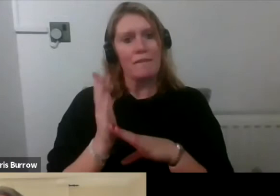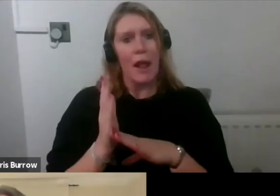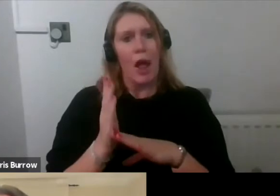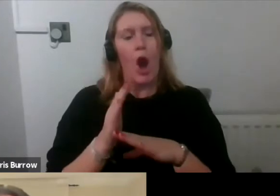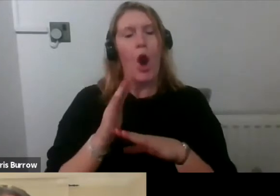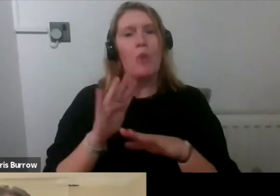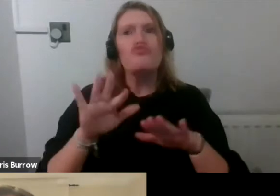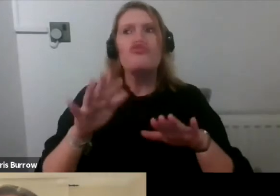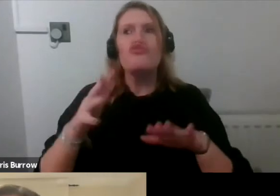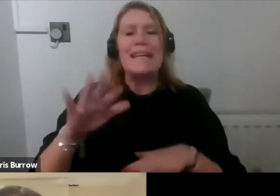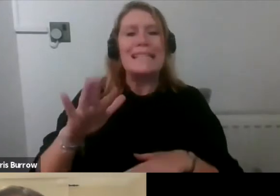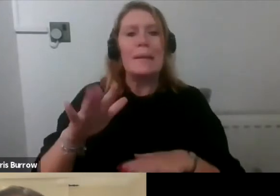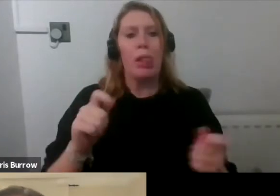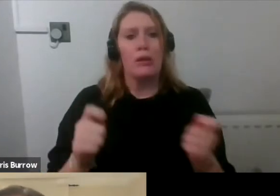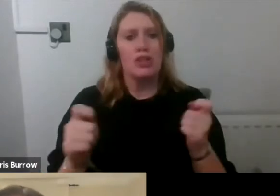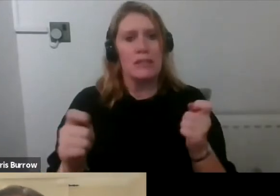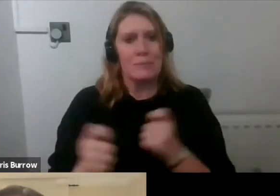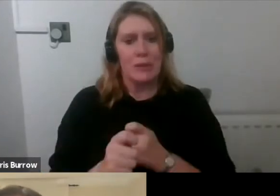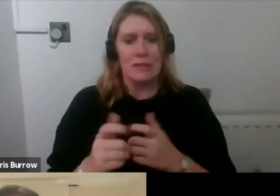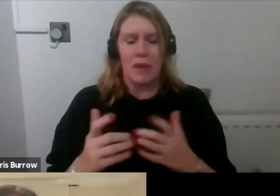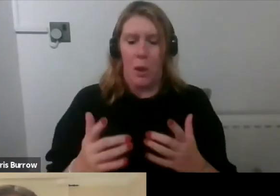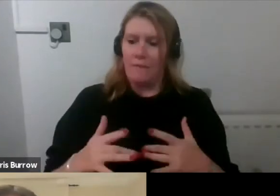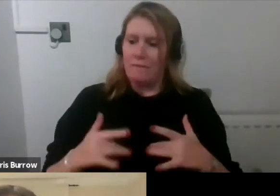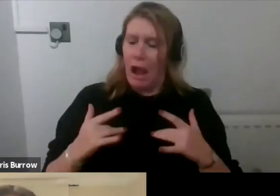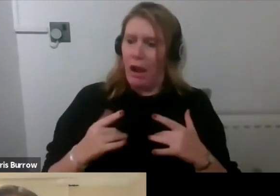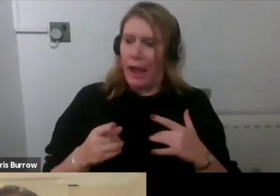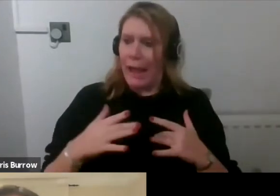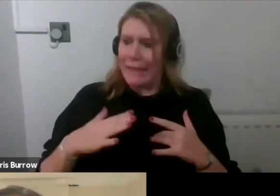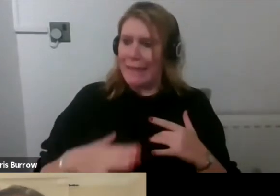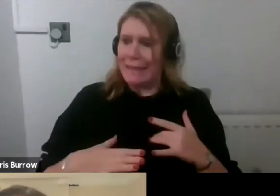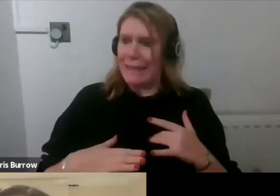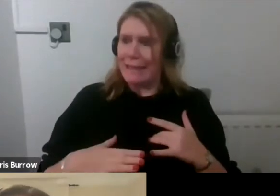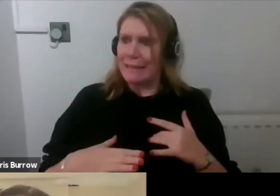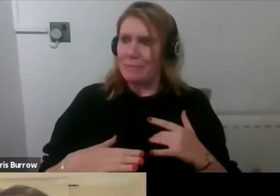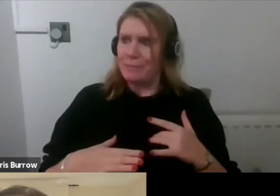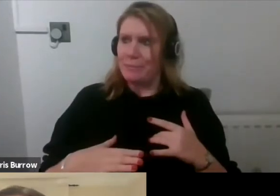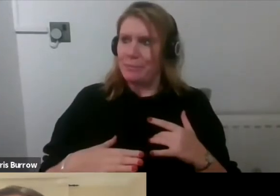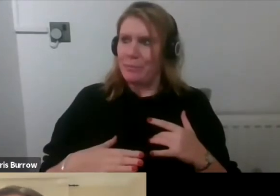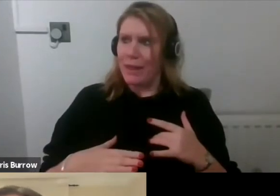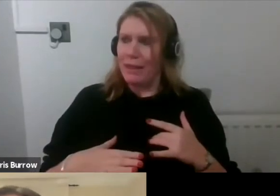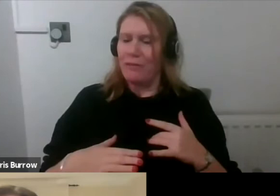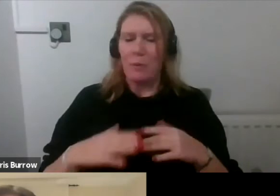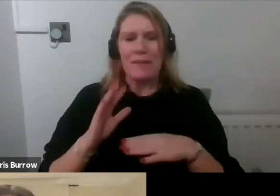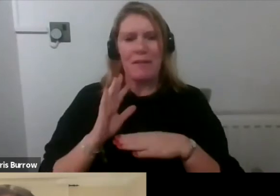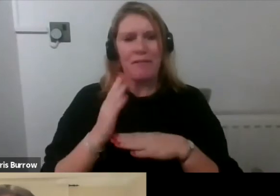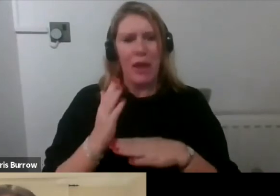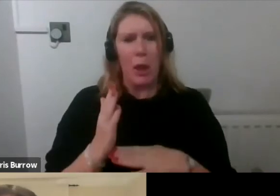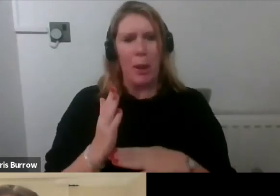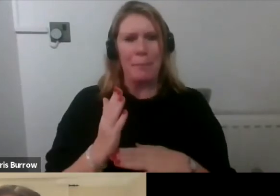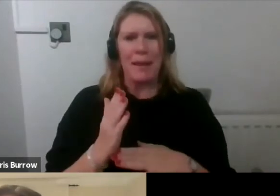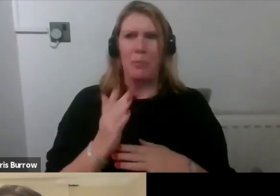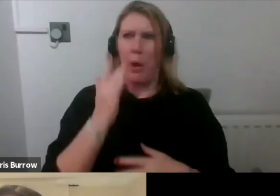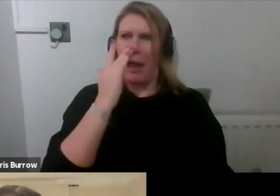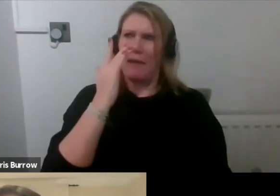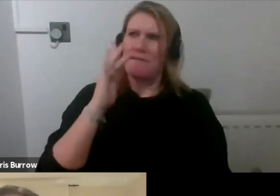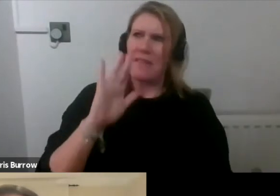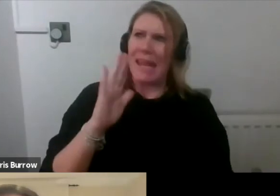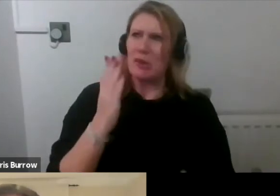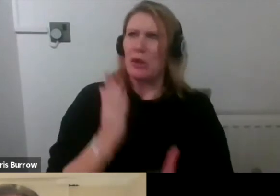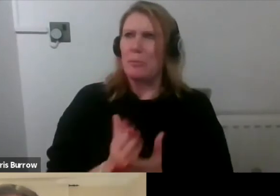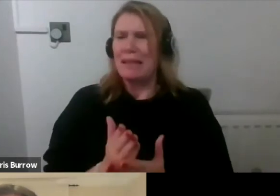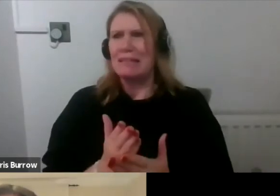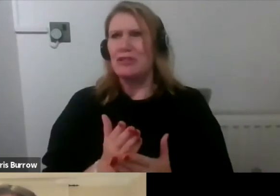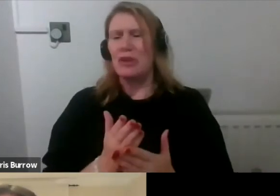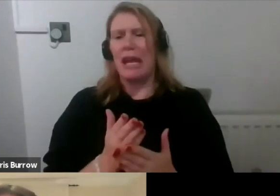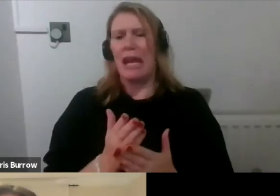work. And I tried to come up with a structure for a film. Would it be a fake documentary? Would it be a